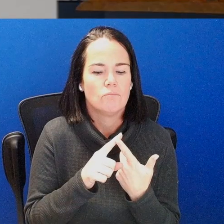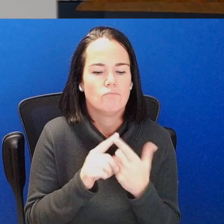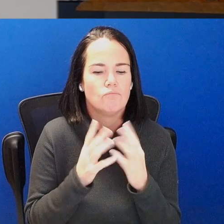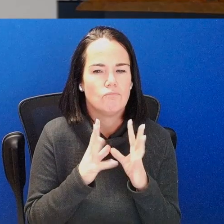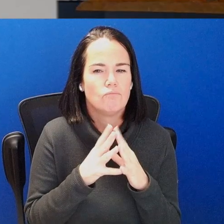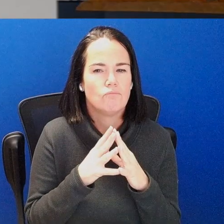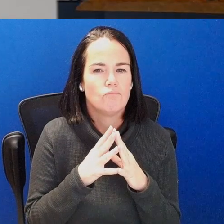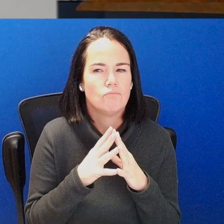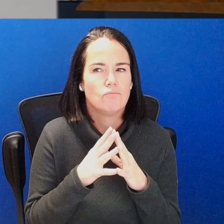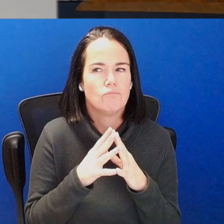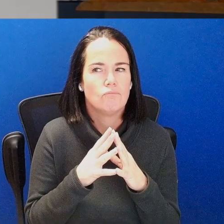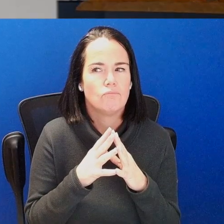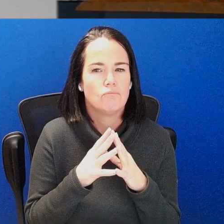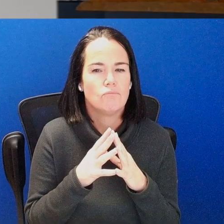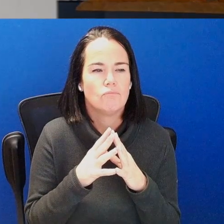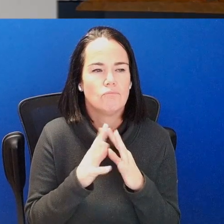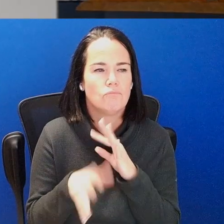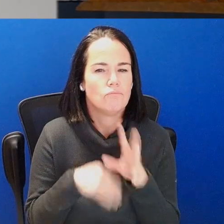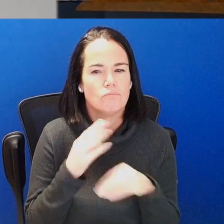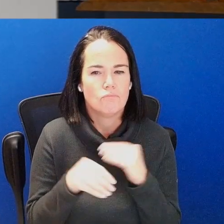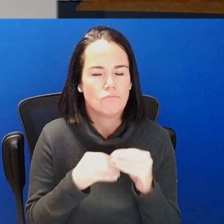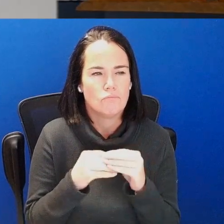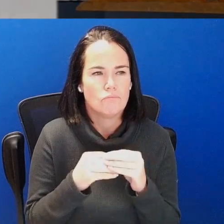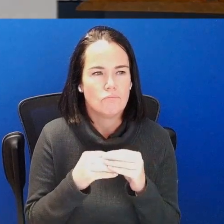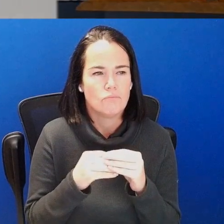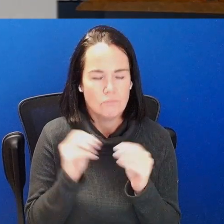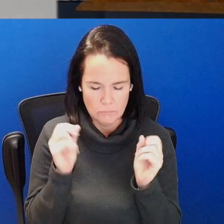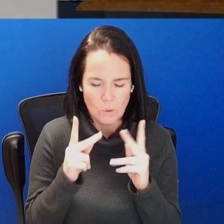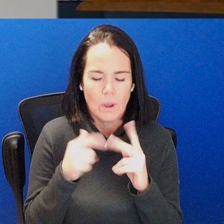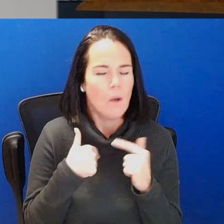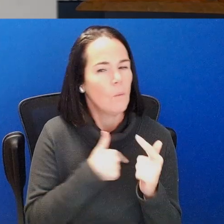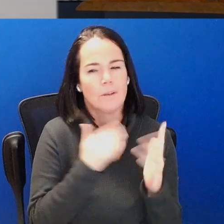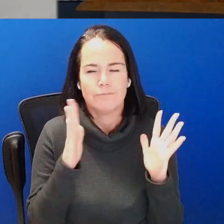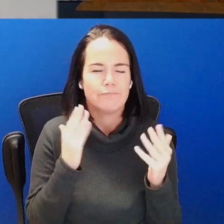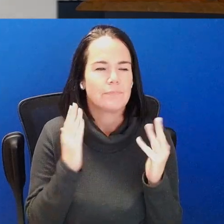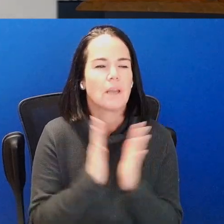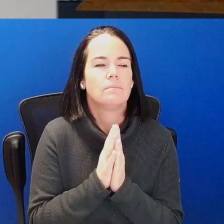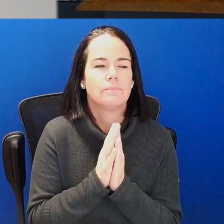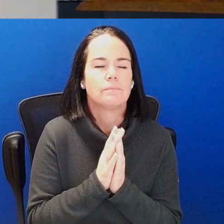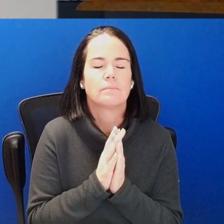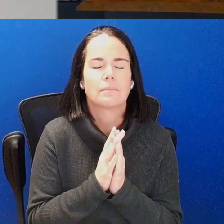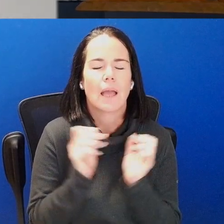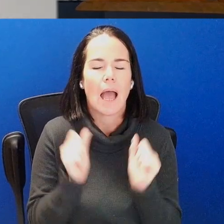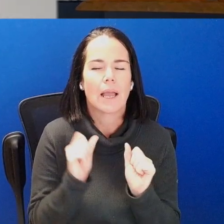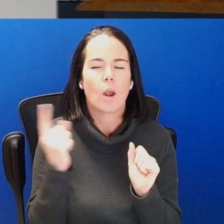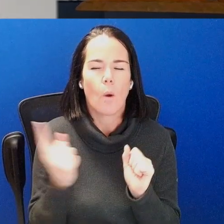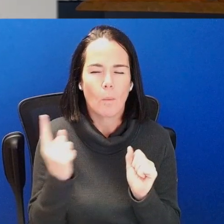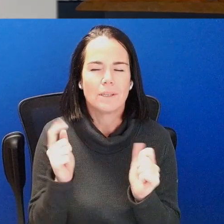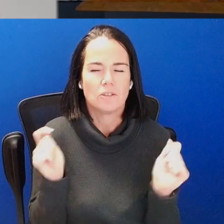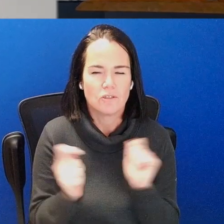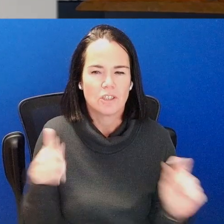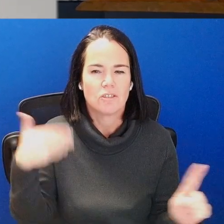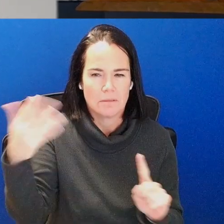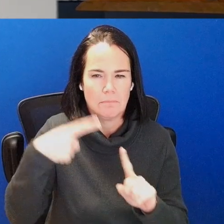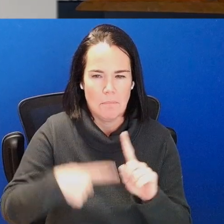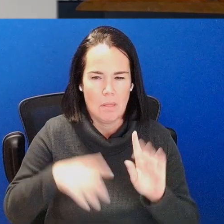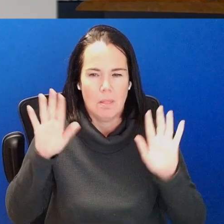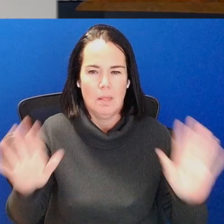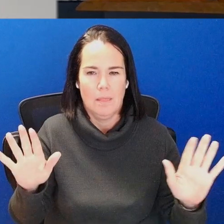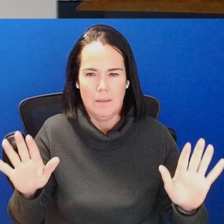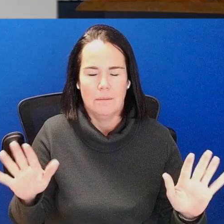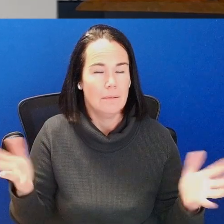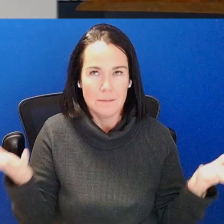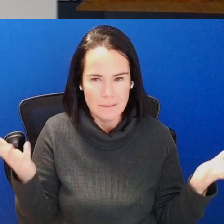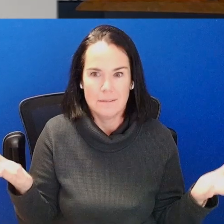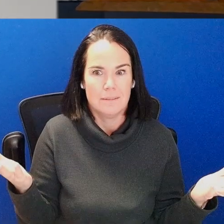wait, is there a, all right. Yes, we're just going to do, well, I can always change it next month, right?